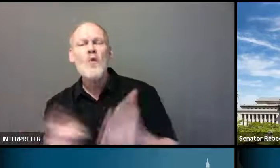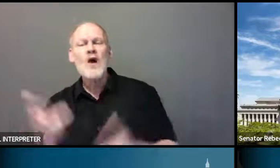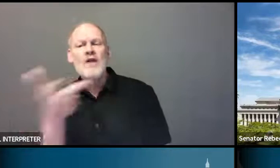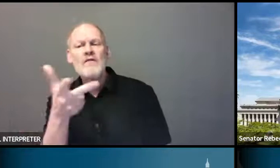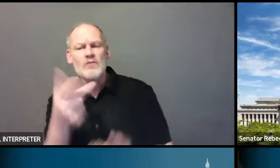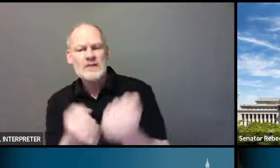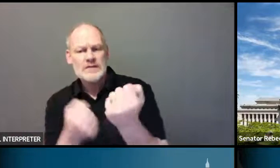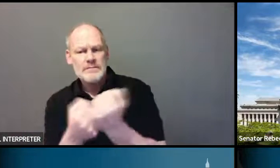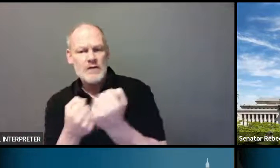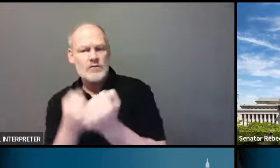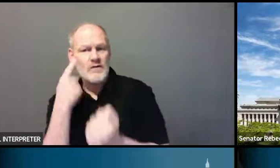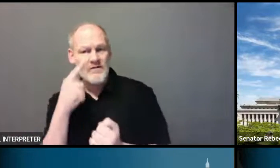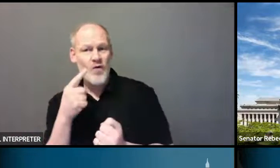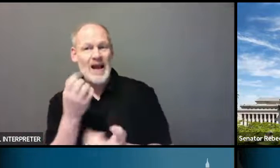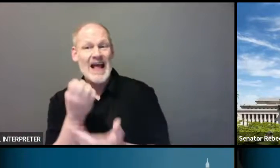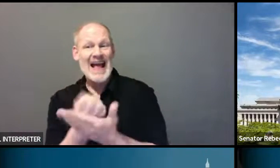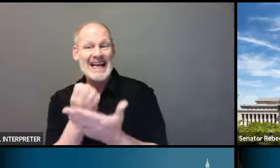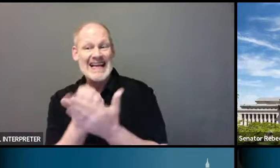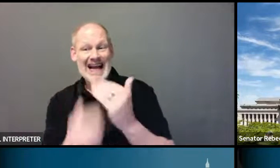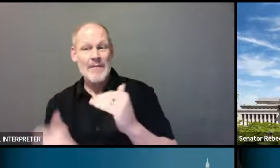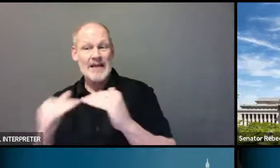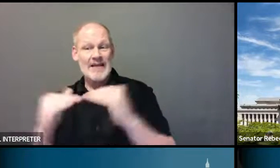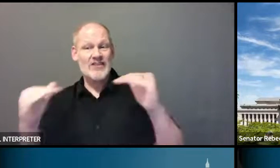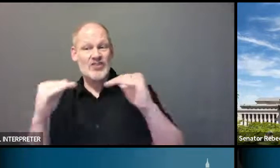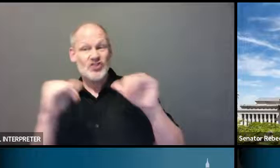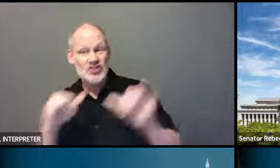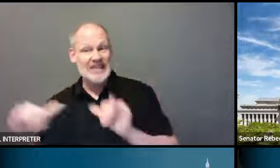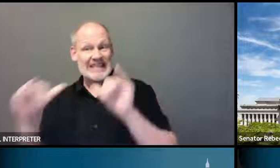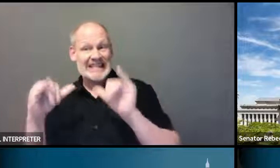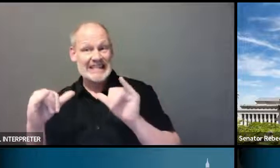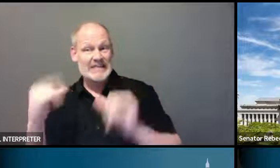economic justice to our community for Black and Brown people?